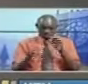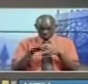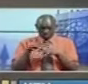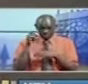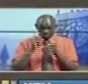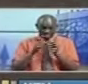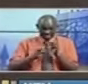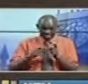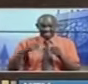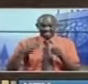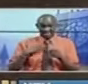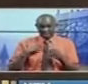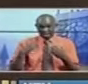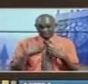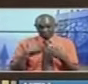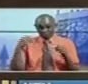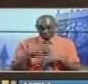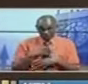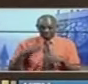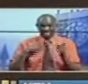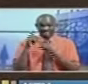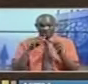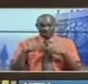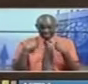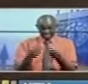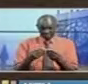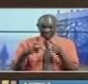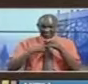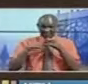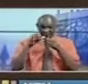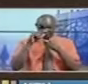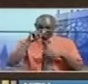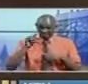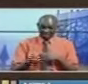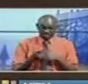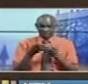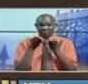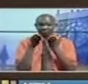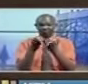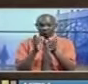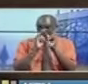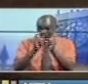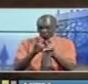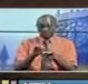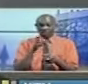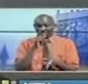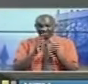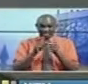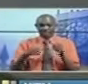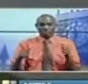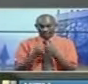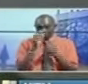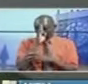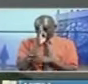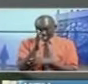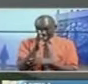morning received a shot in the arm after Safaricom donated 750,000 Kenya shillings towards the race to be held on Sunday,